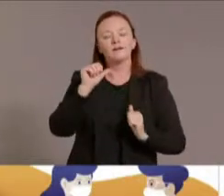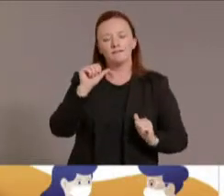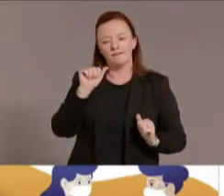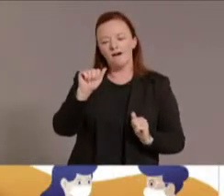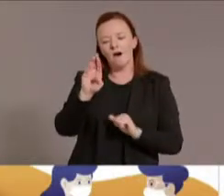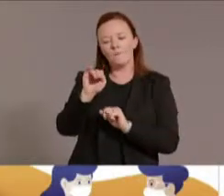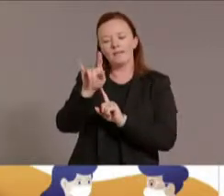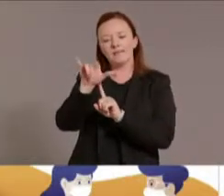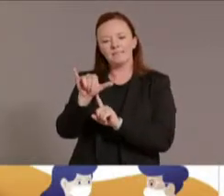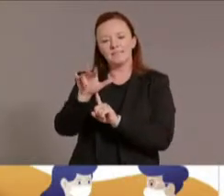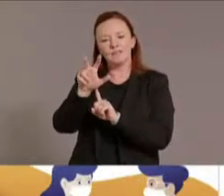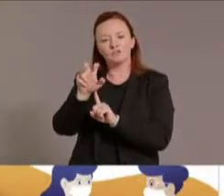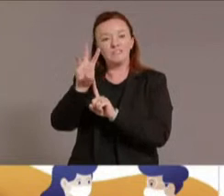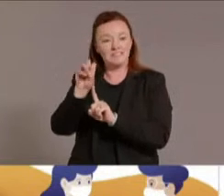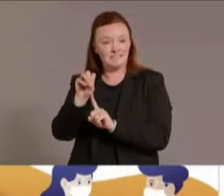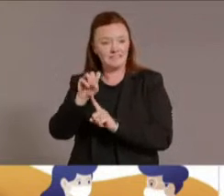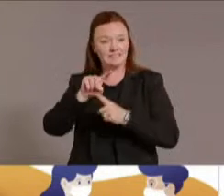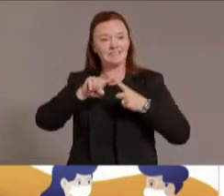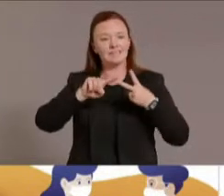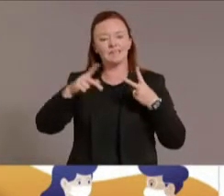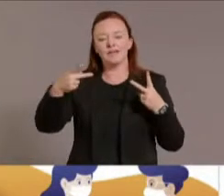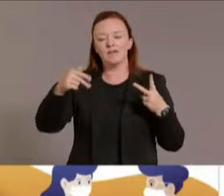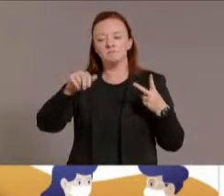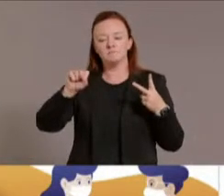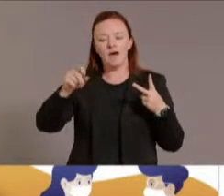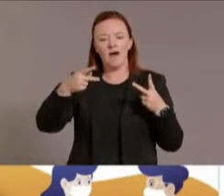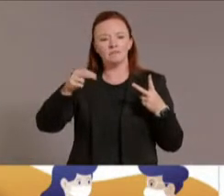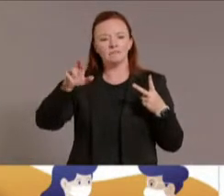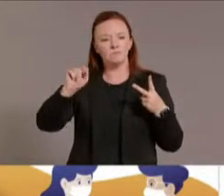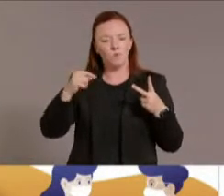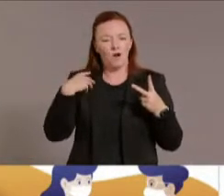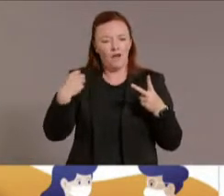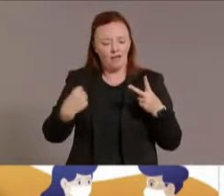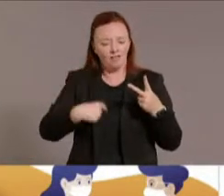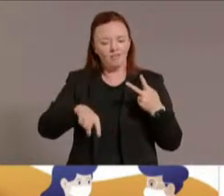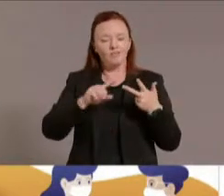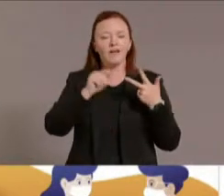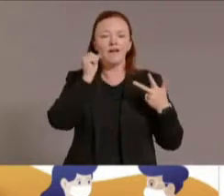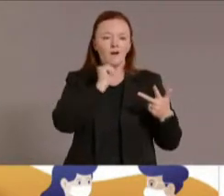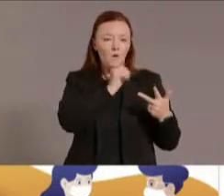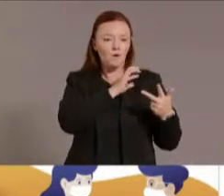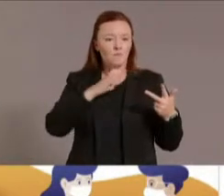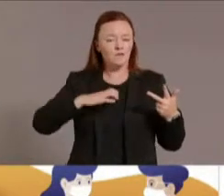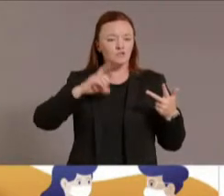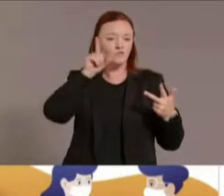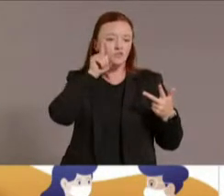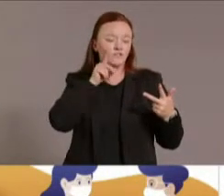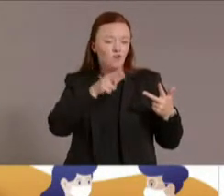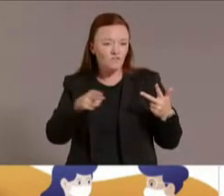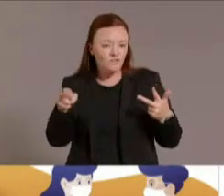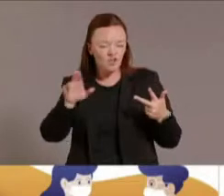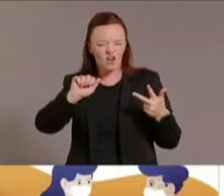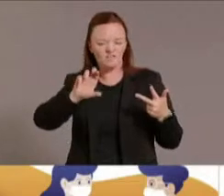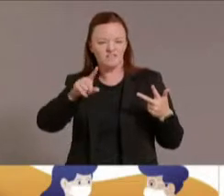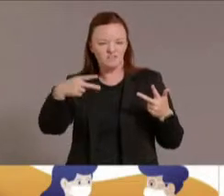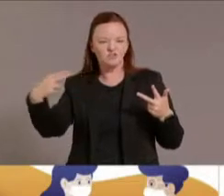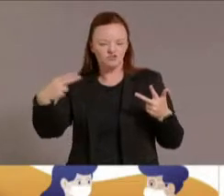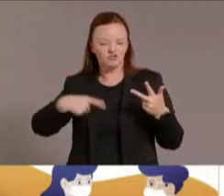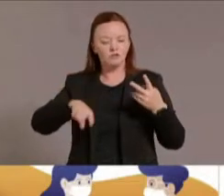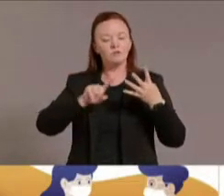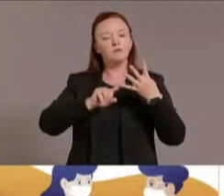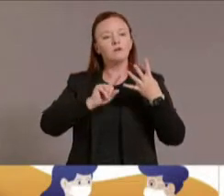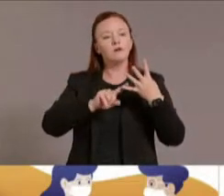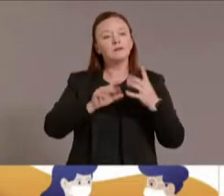Ability 360, Passport Health, the Arizona Commission for the Deaf and Hard of Hearing, Special Olympics, and the ARC